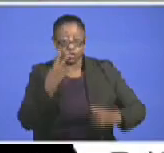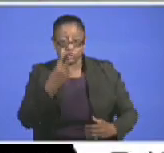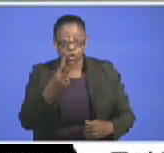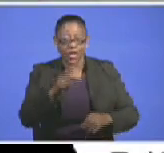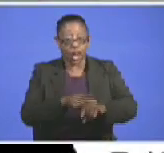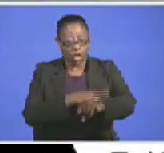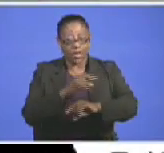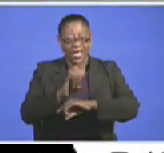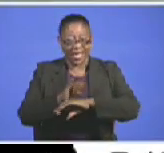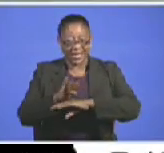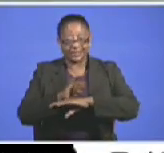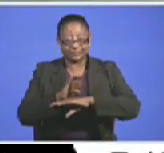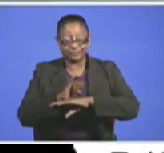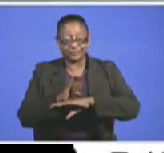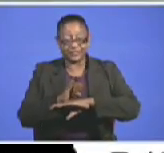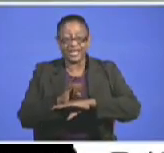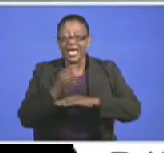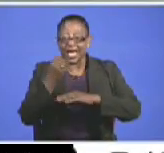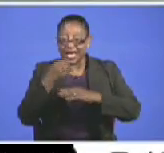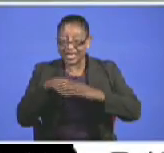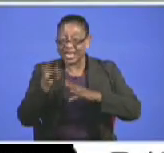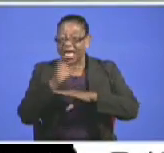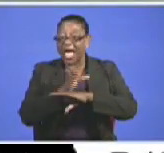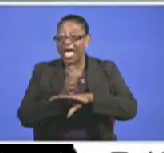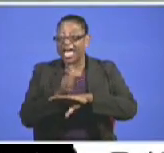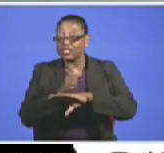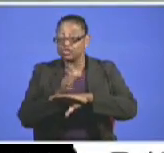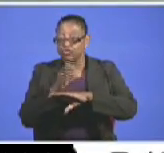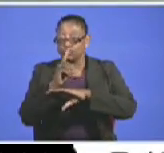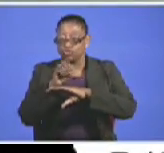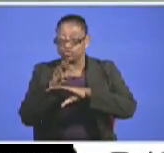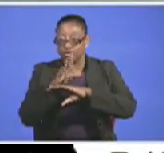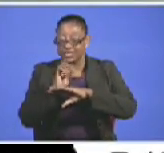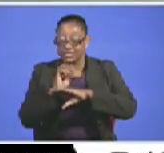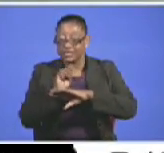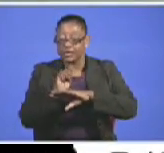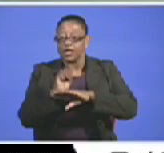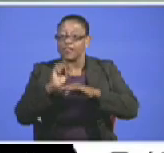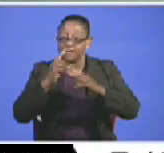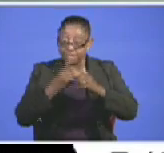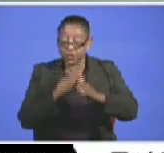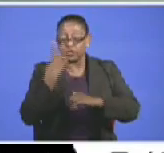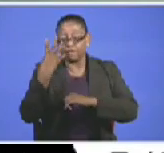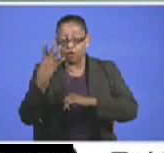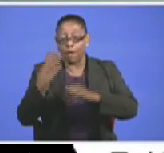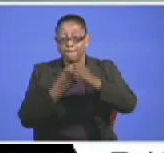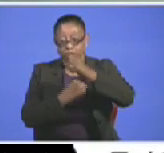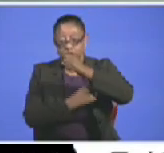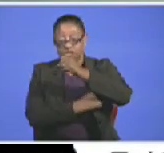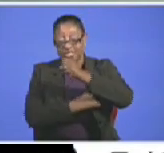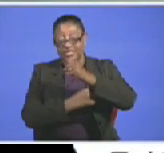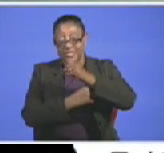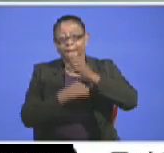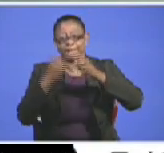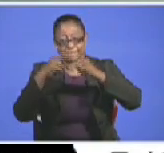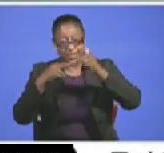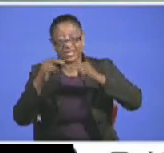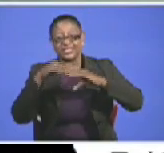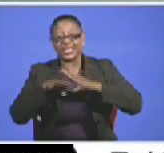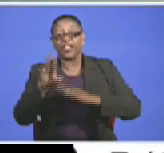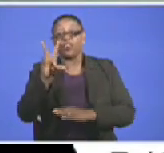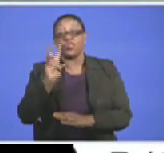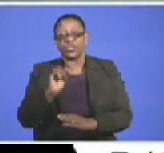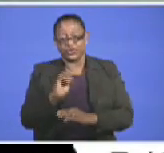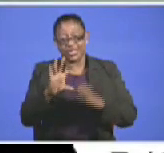Long Island, those 2 in Andros, they'll be the first 4 bridges built in this country in over 30 years,